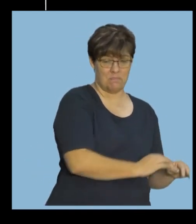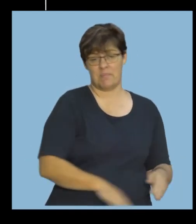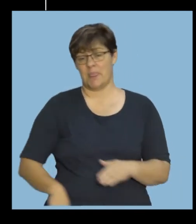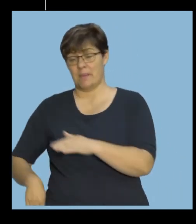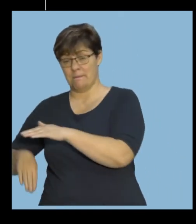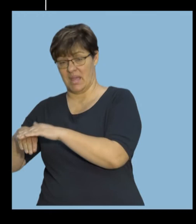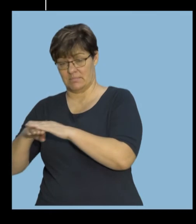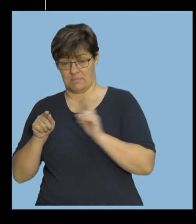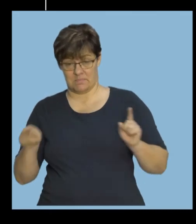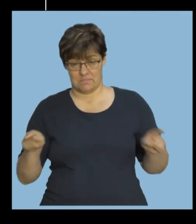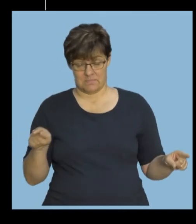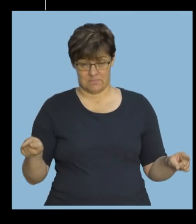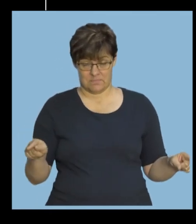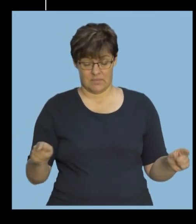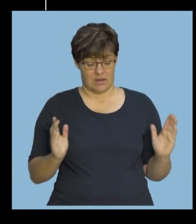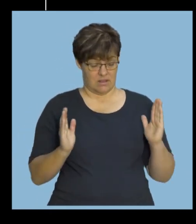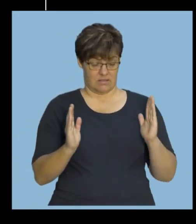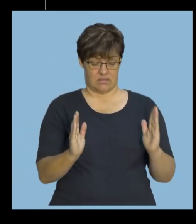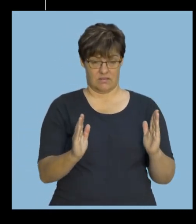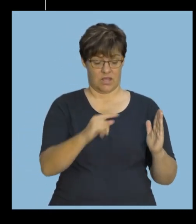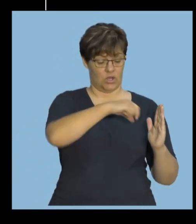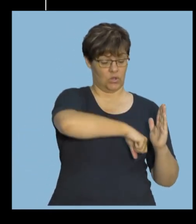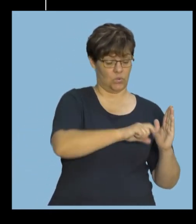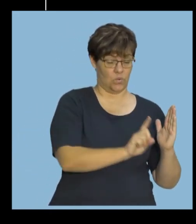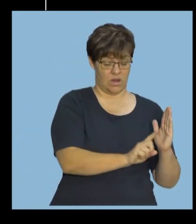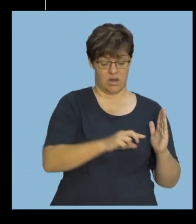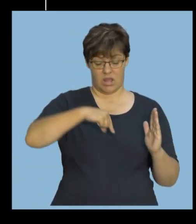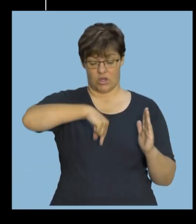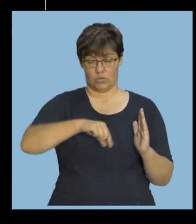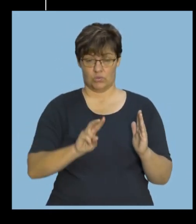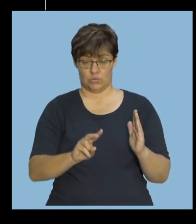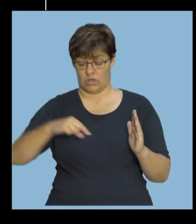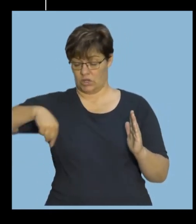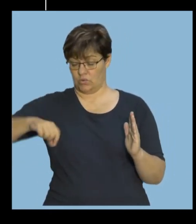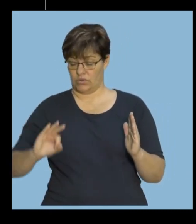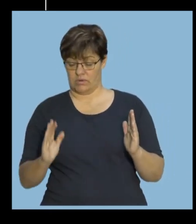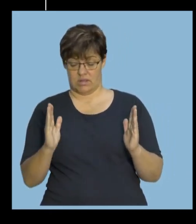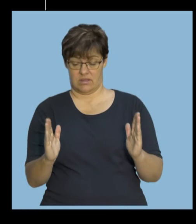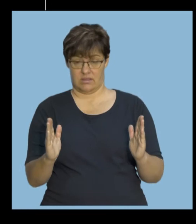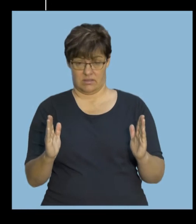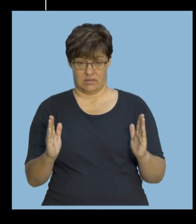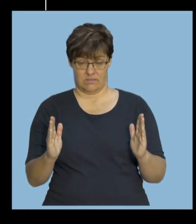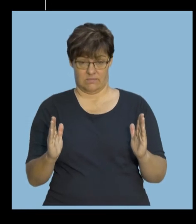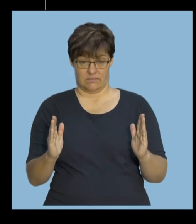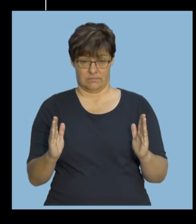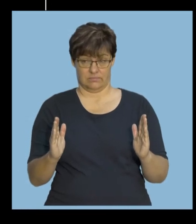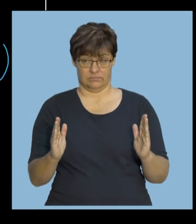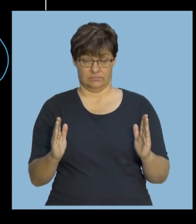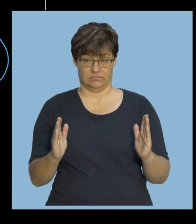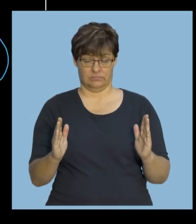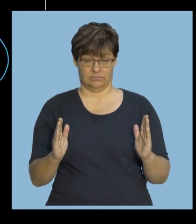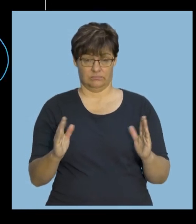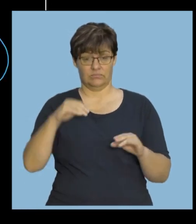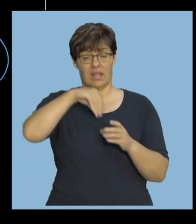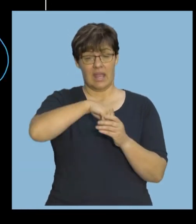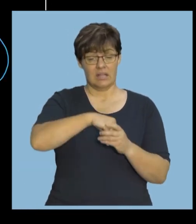there, our max there, and this is Q1, and this is Q2, and this is